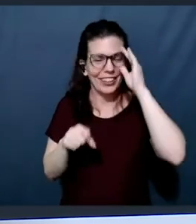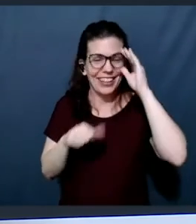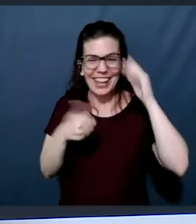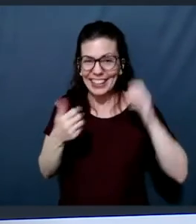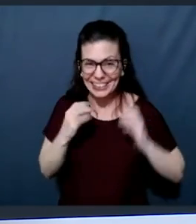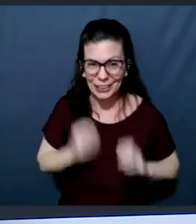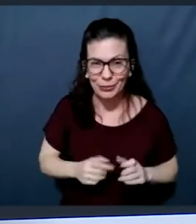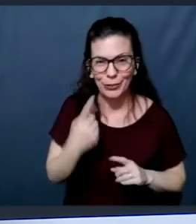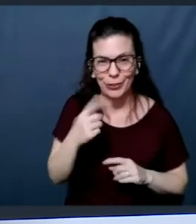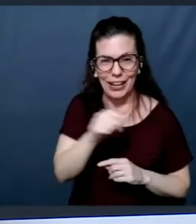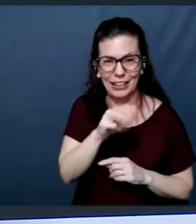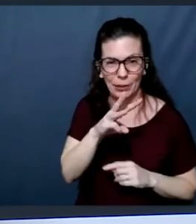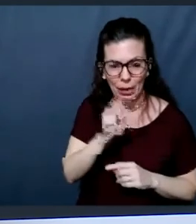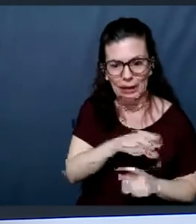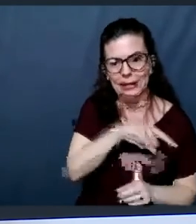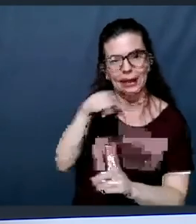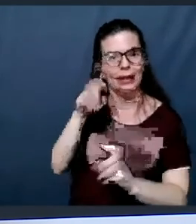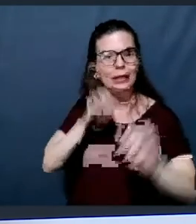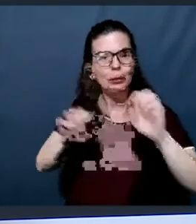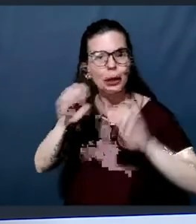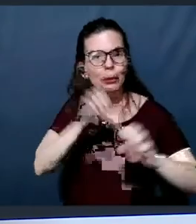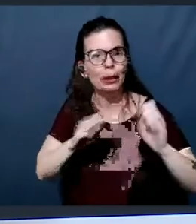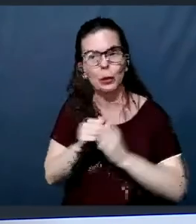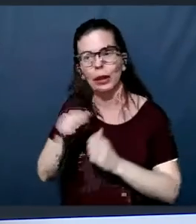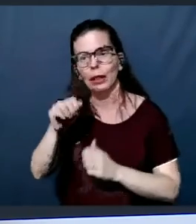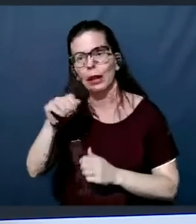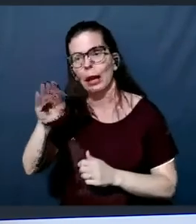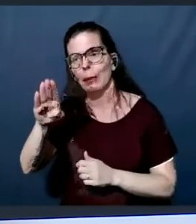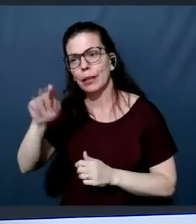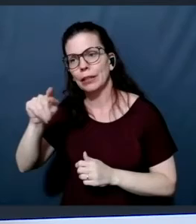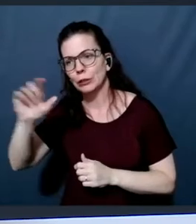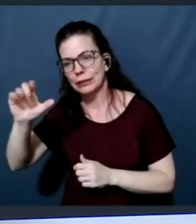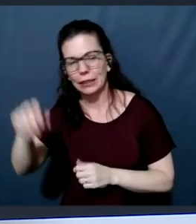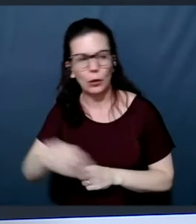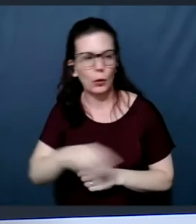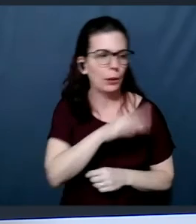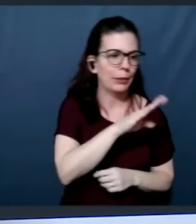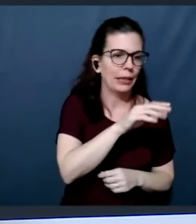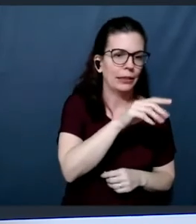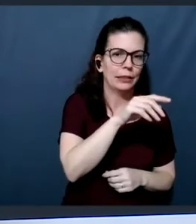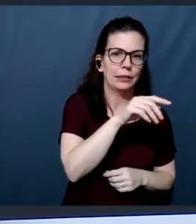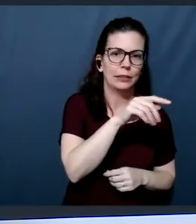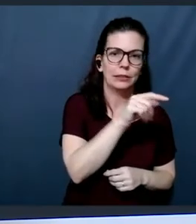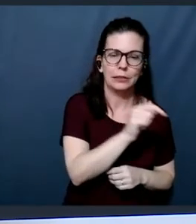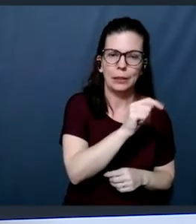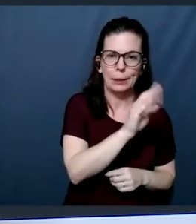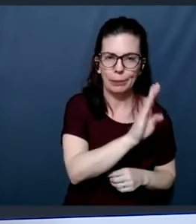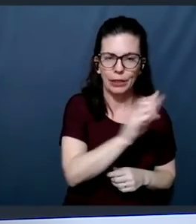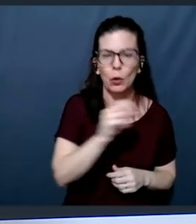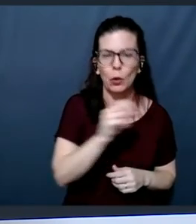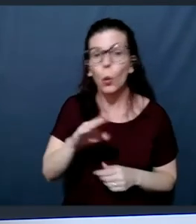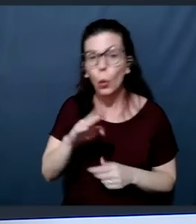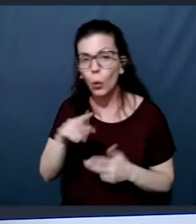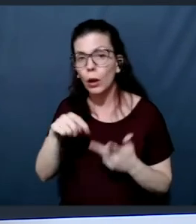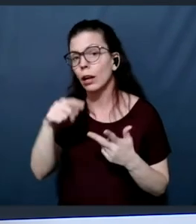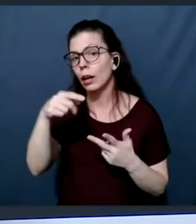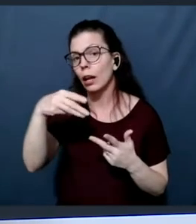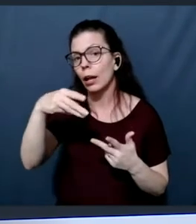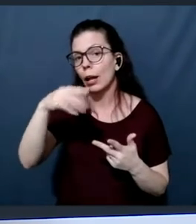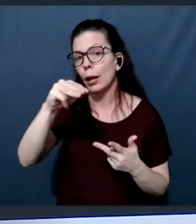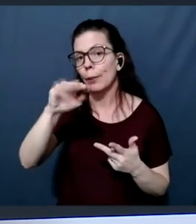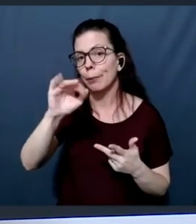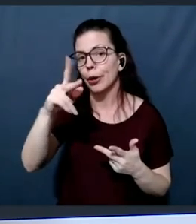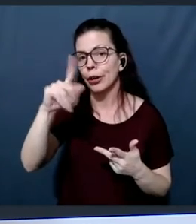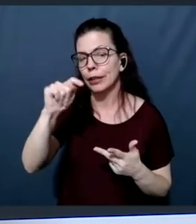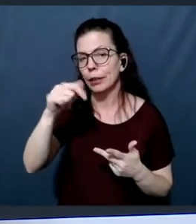can experiment with either B2C or B2B or Marketplace. Okay. Any of these business models, Right. anywhere around the world